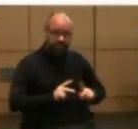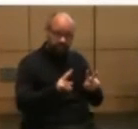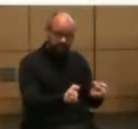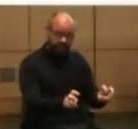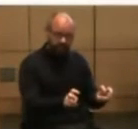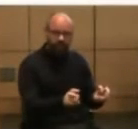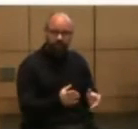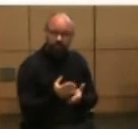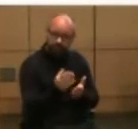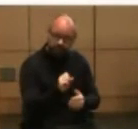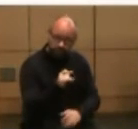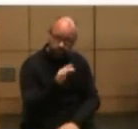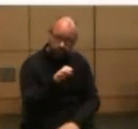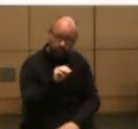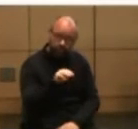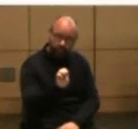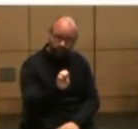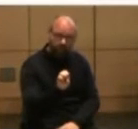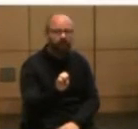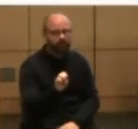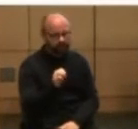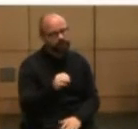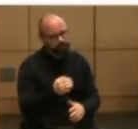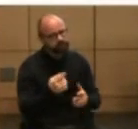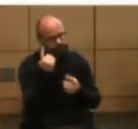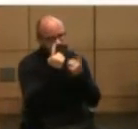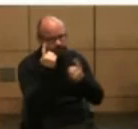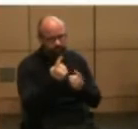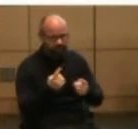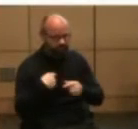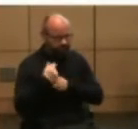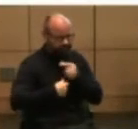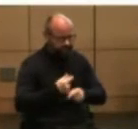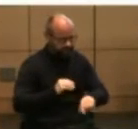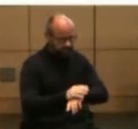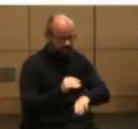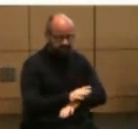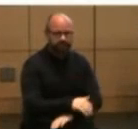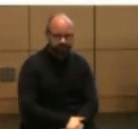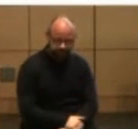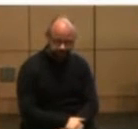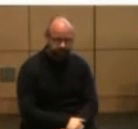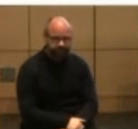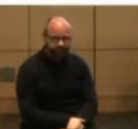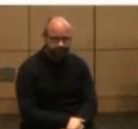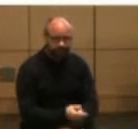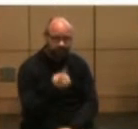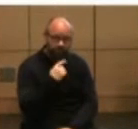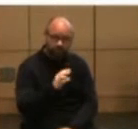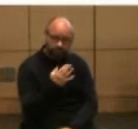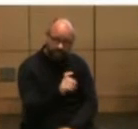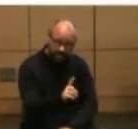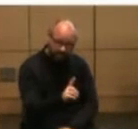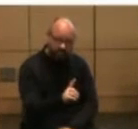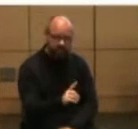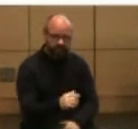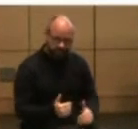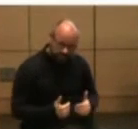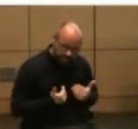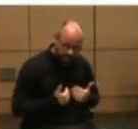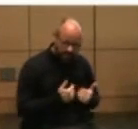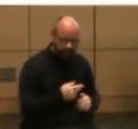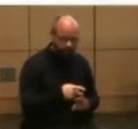think about a genetics consult. For a child, so anywhere from preschool age